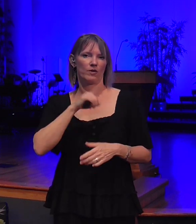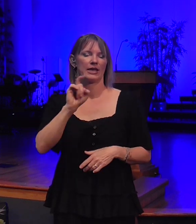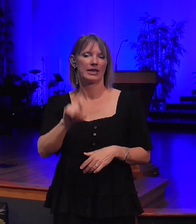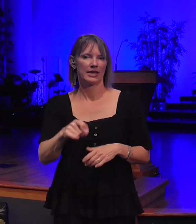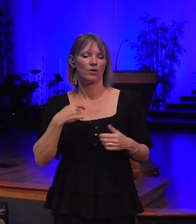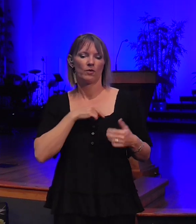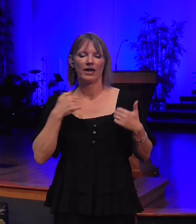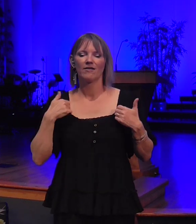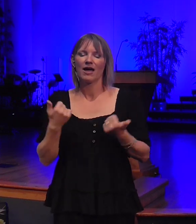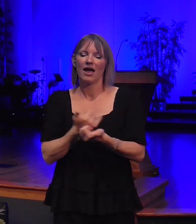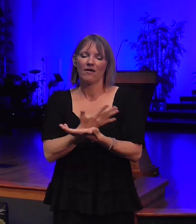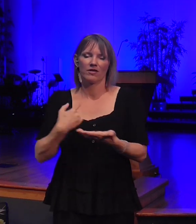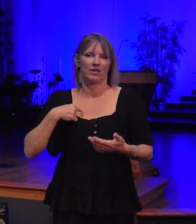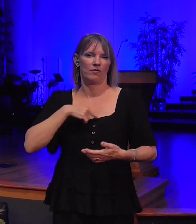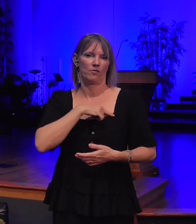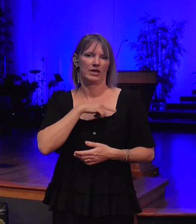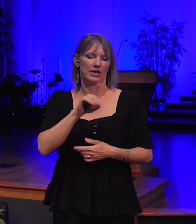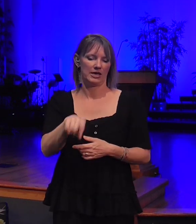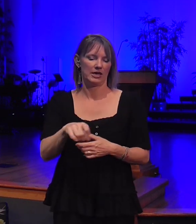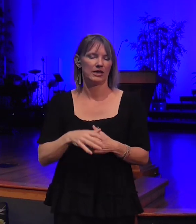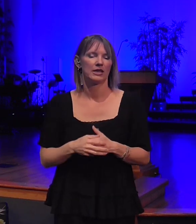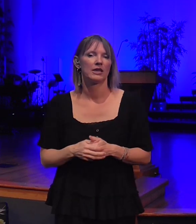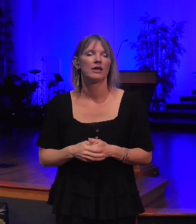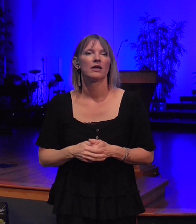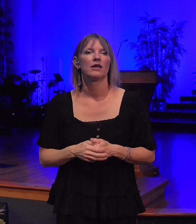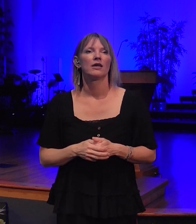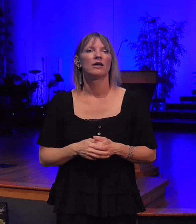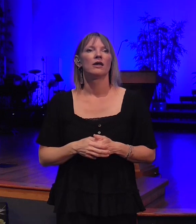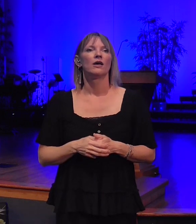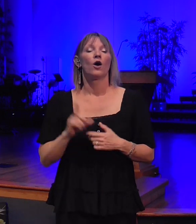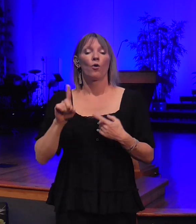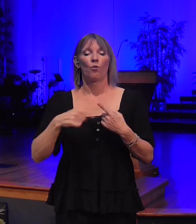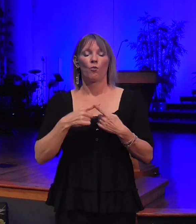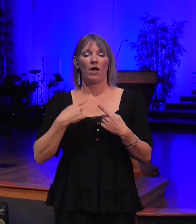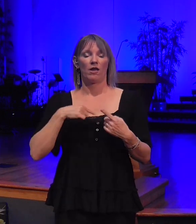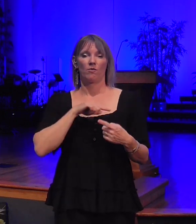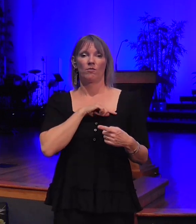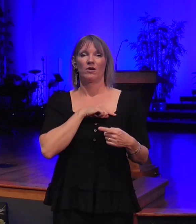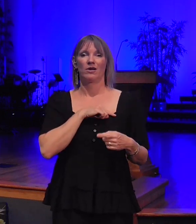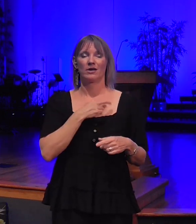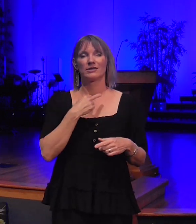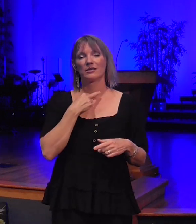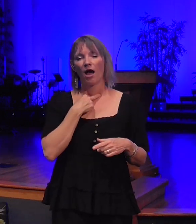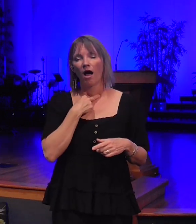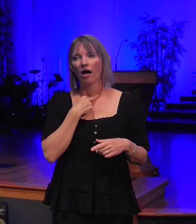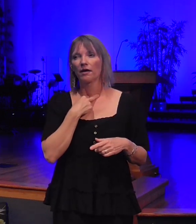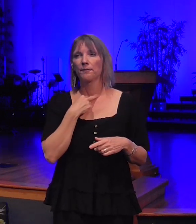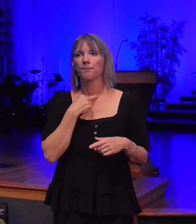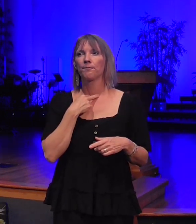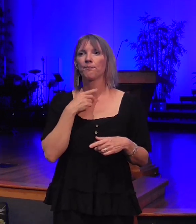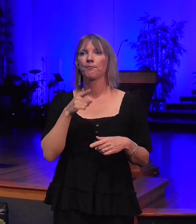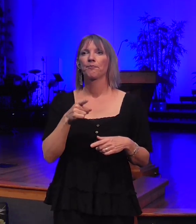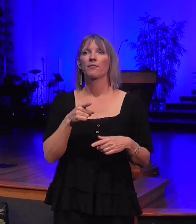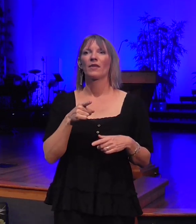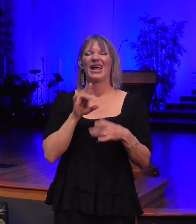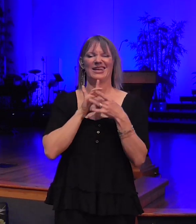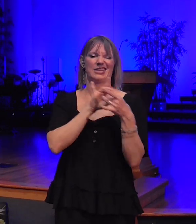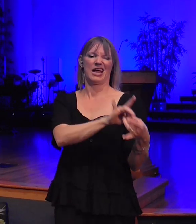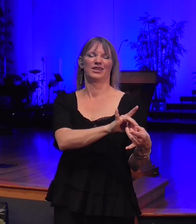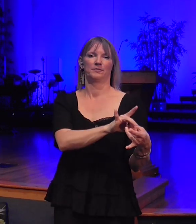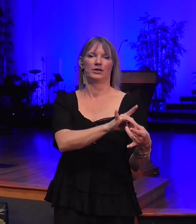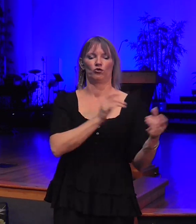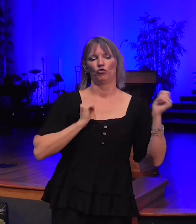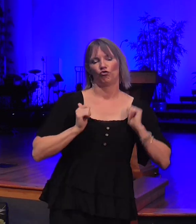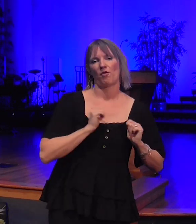everything we need. See, when we get caught up in these attachments to dramas, the things that didn't work